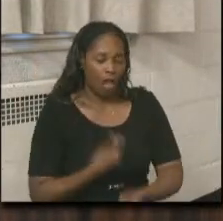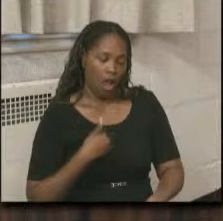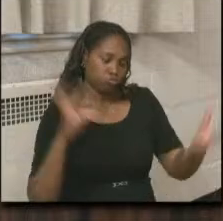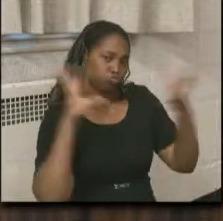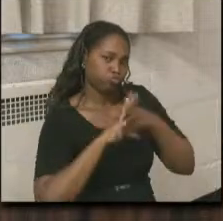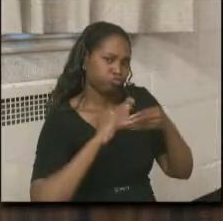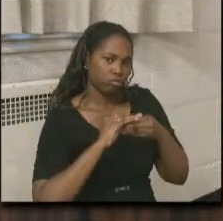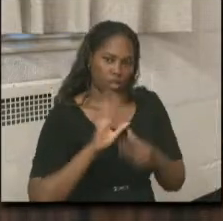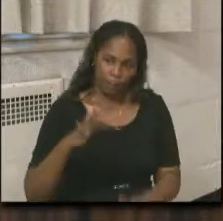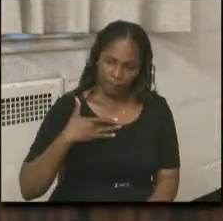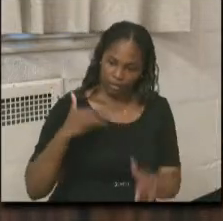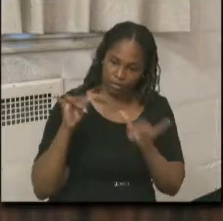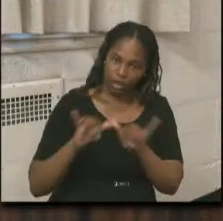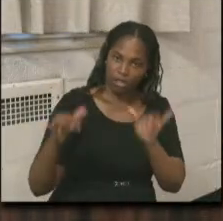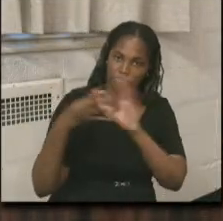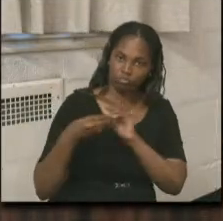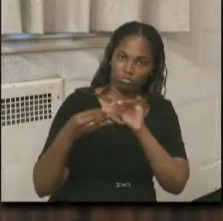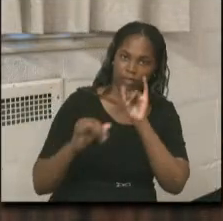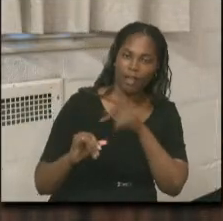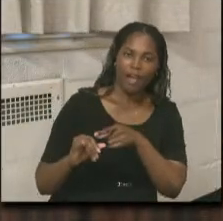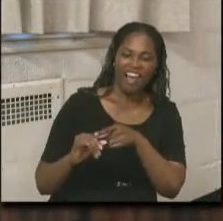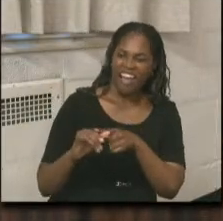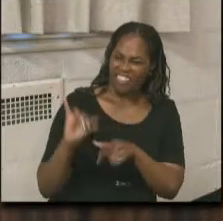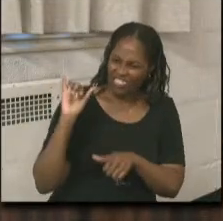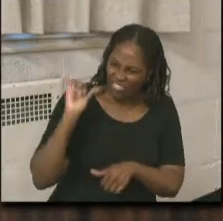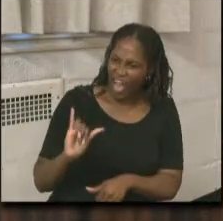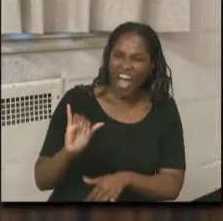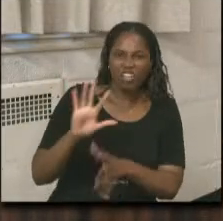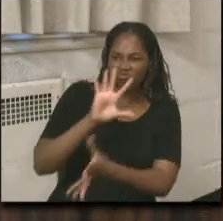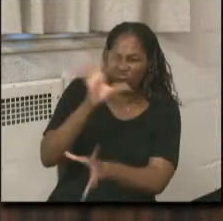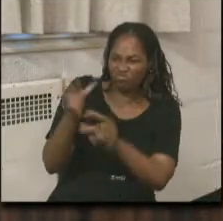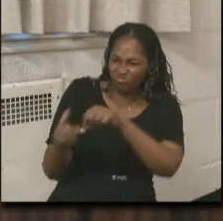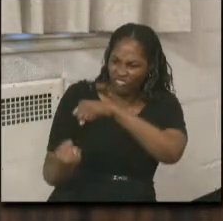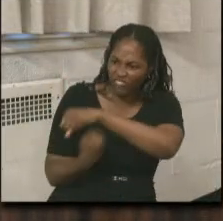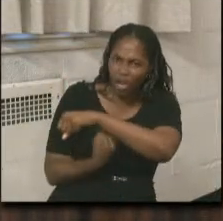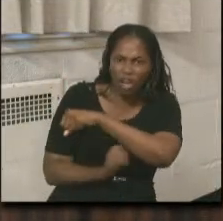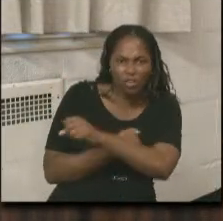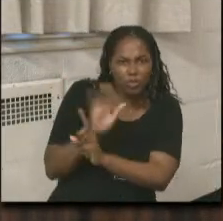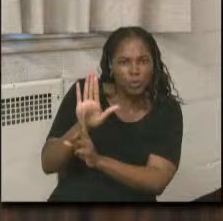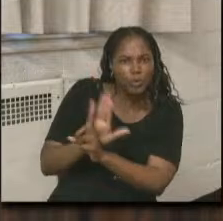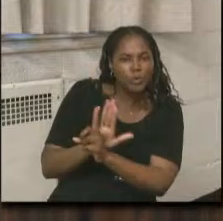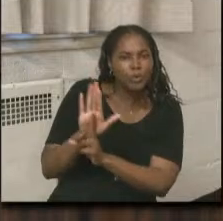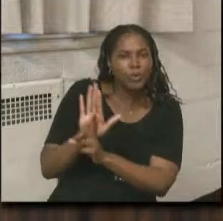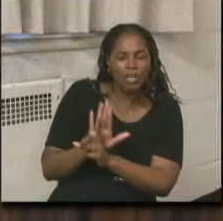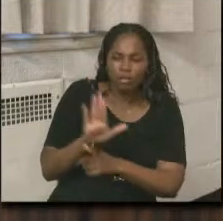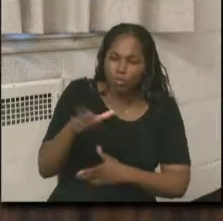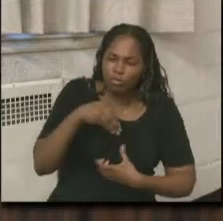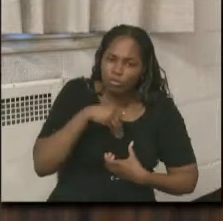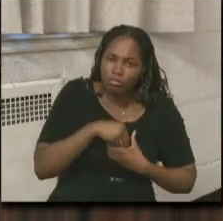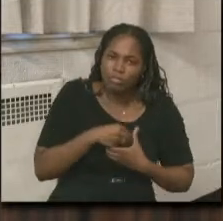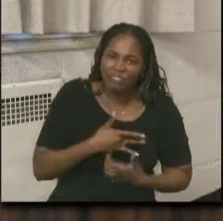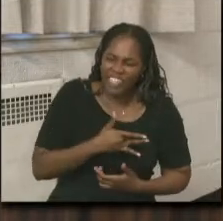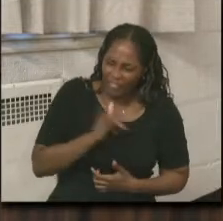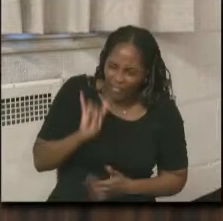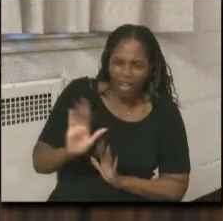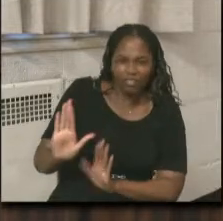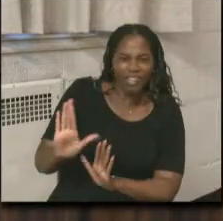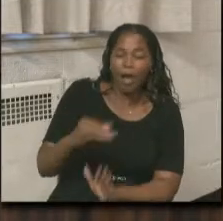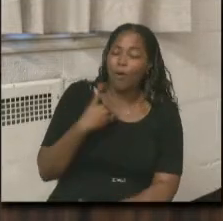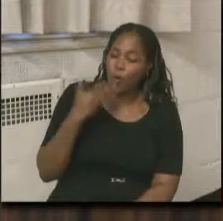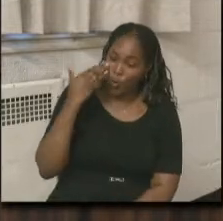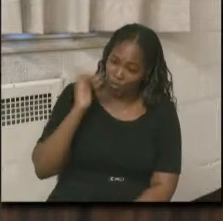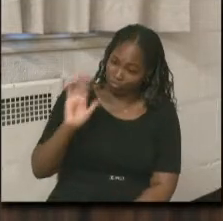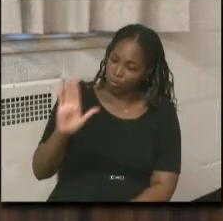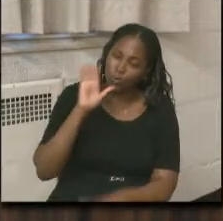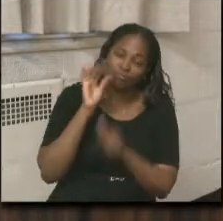that right there stands on the foundation of who it is that you are at heart and who it is that we know you will be as you continue to come